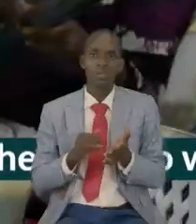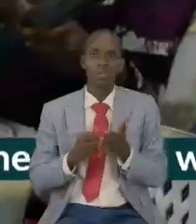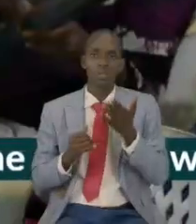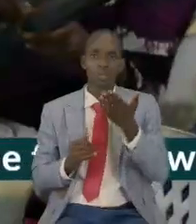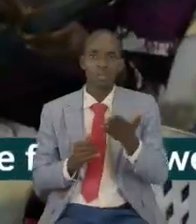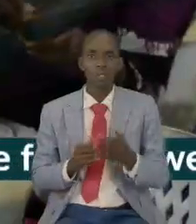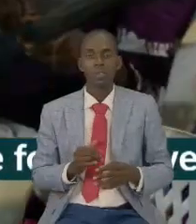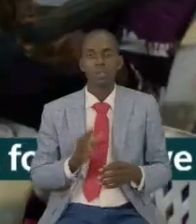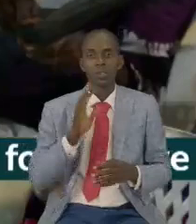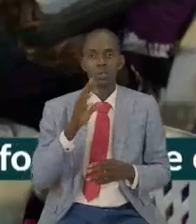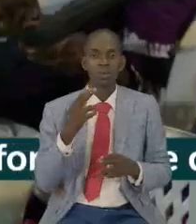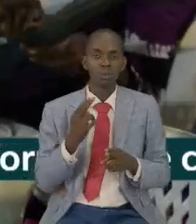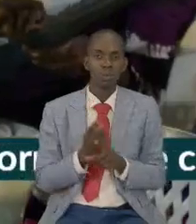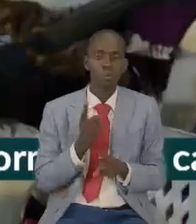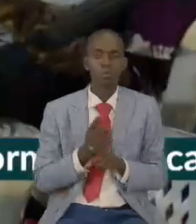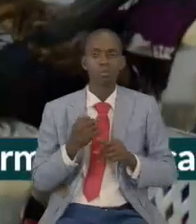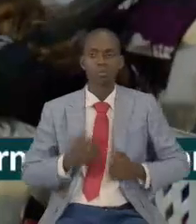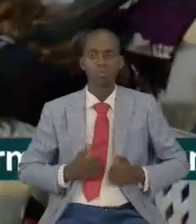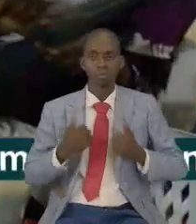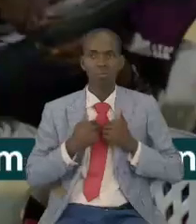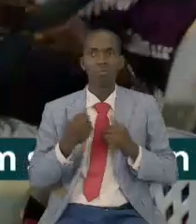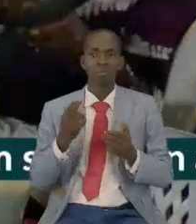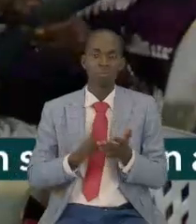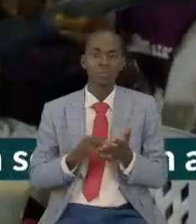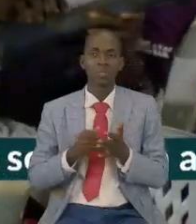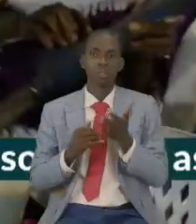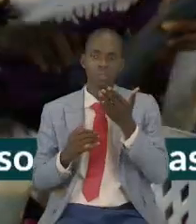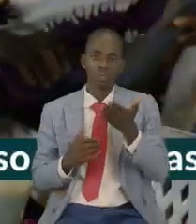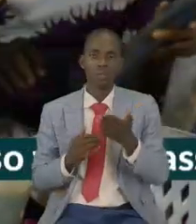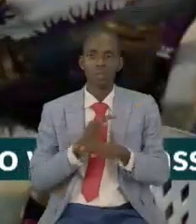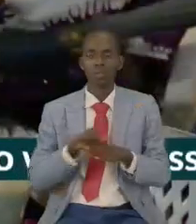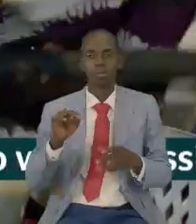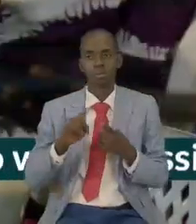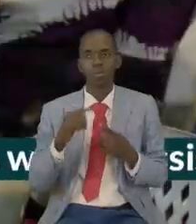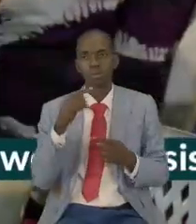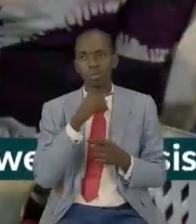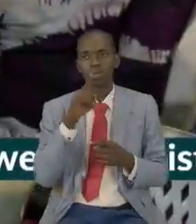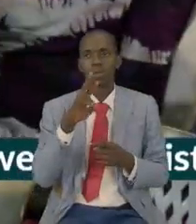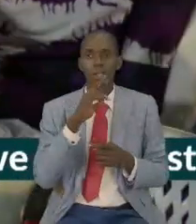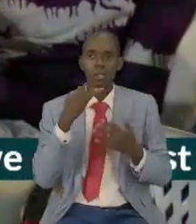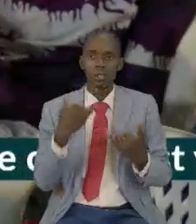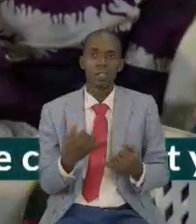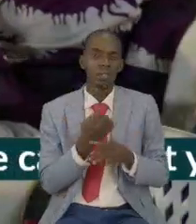Tonight, they'll receive SMS telling them what to do. There'll be a package for them